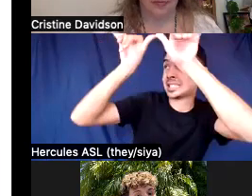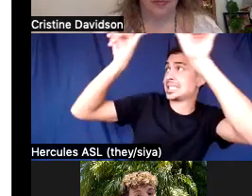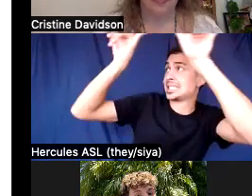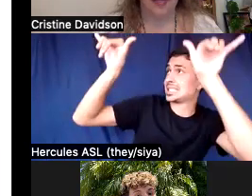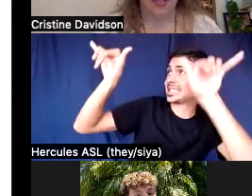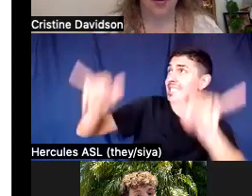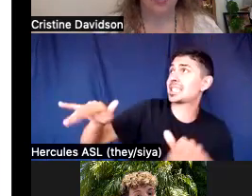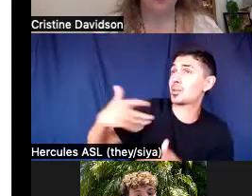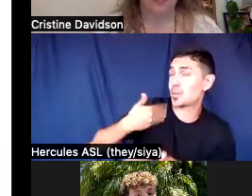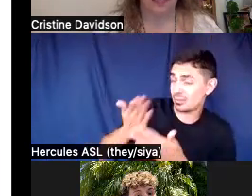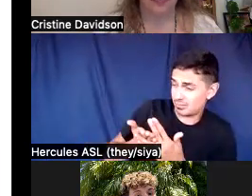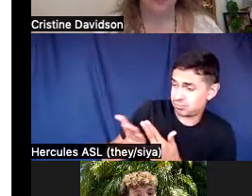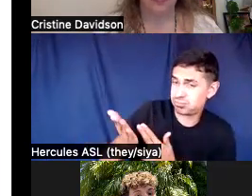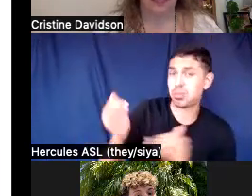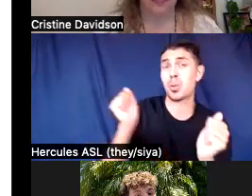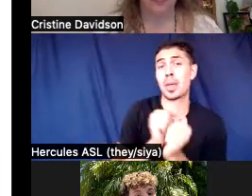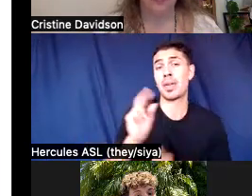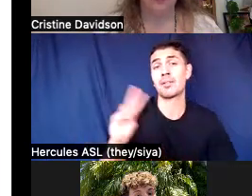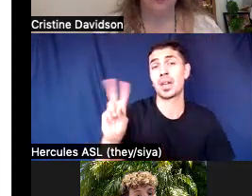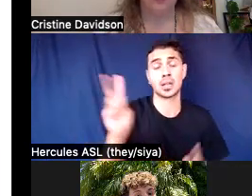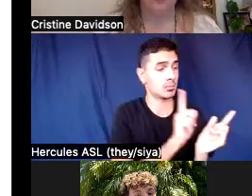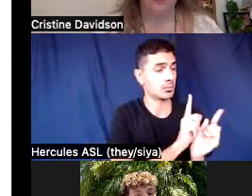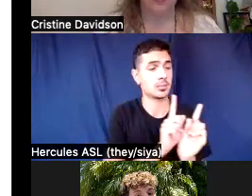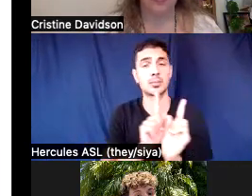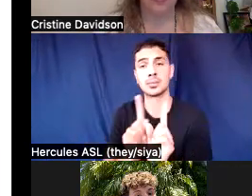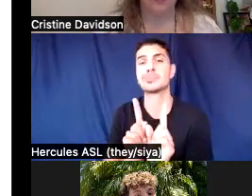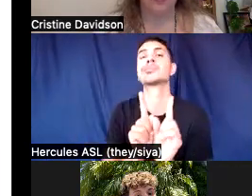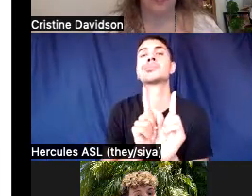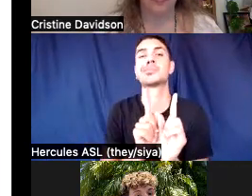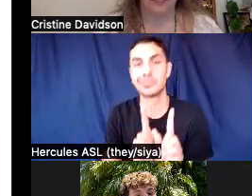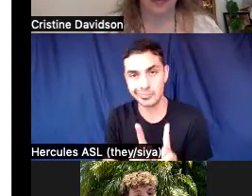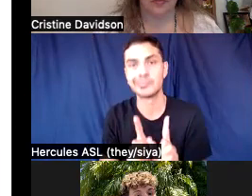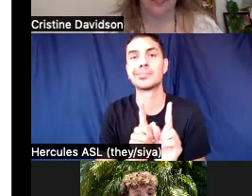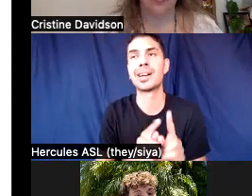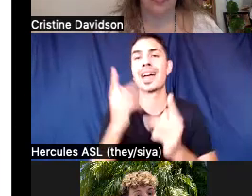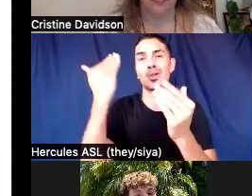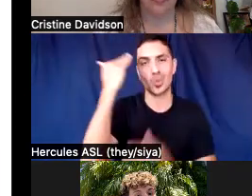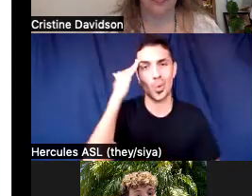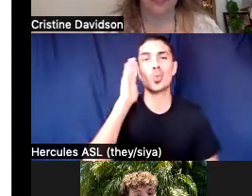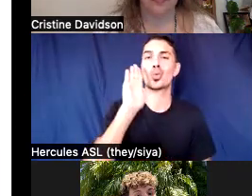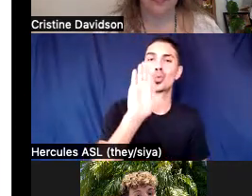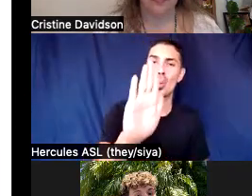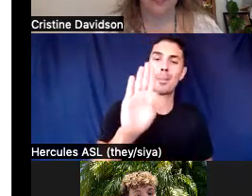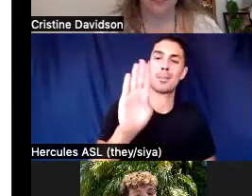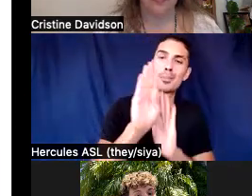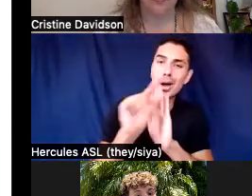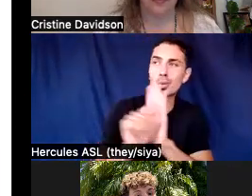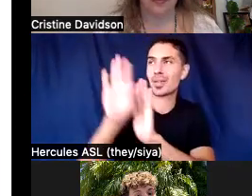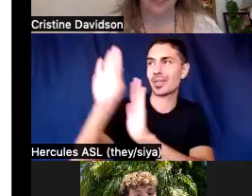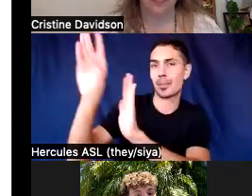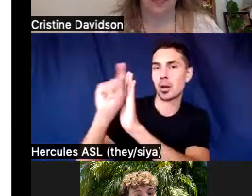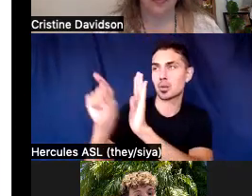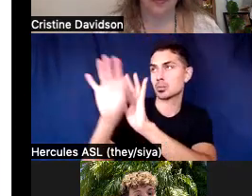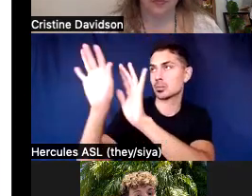victim. So make sure you do your background so that you're able to assist the victim when you're going into